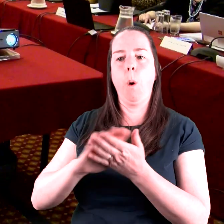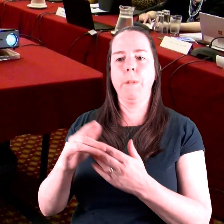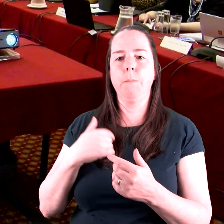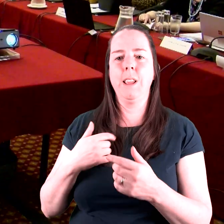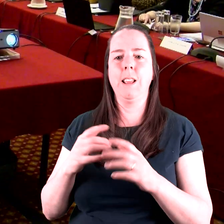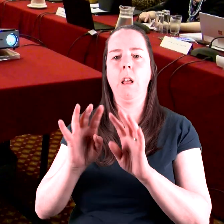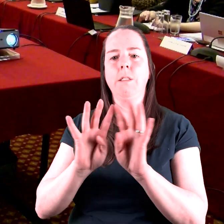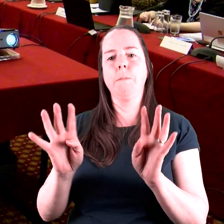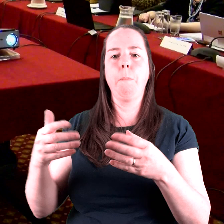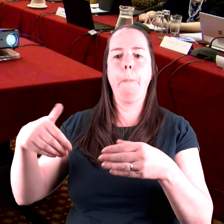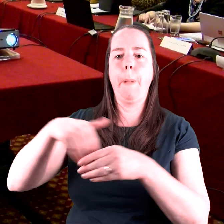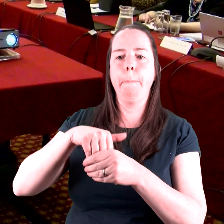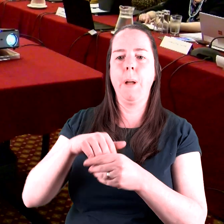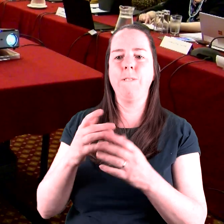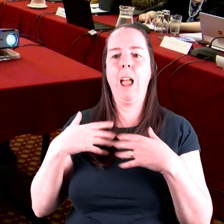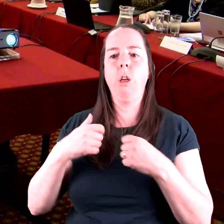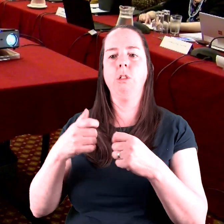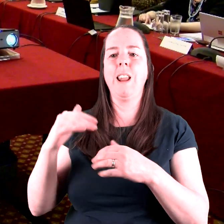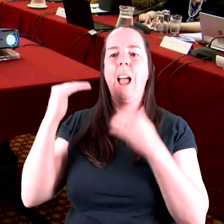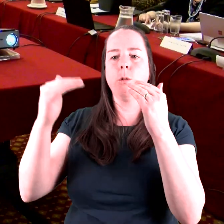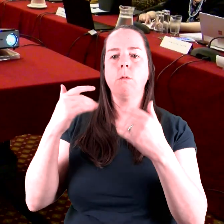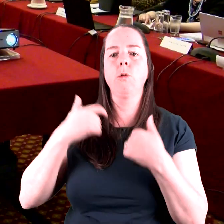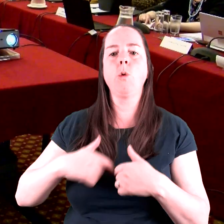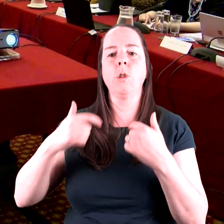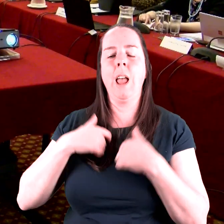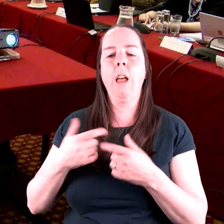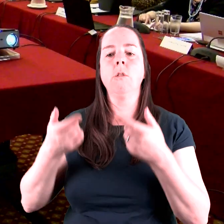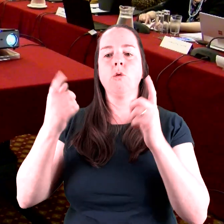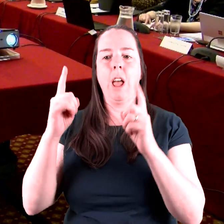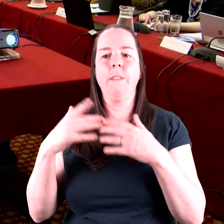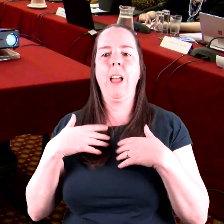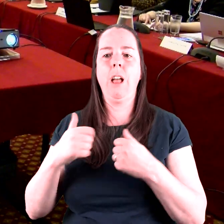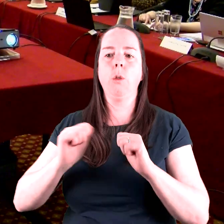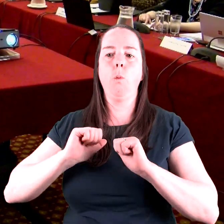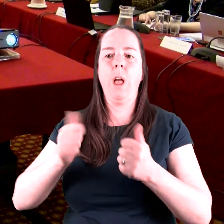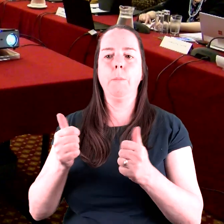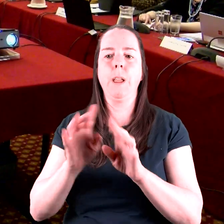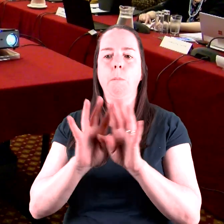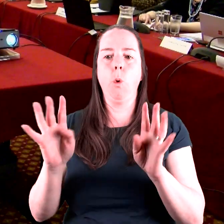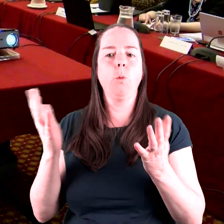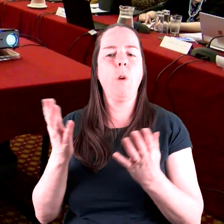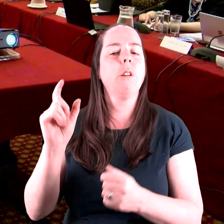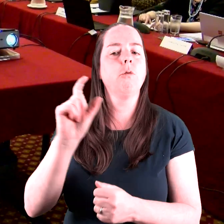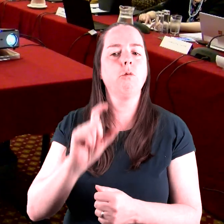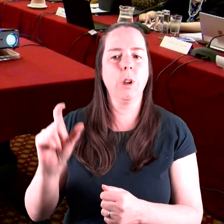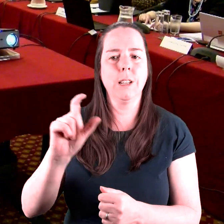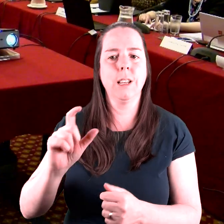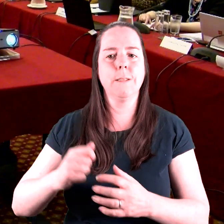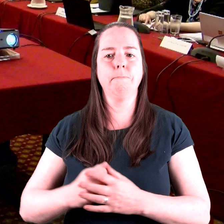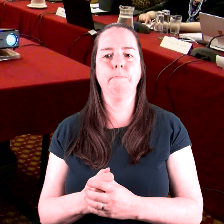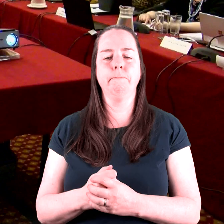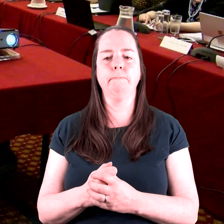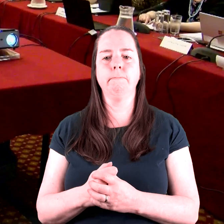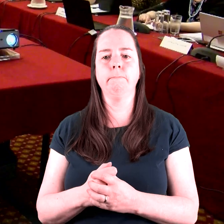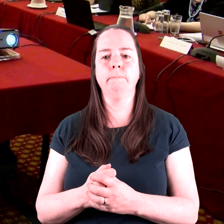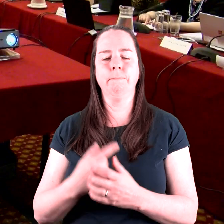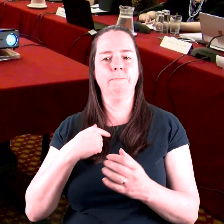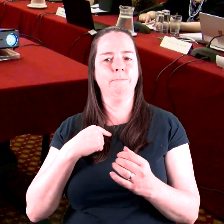Councillor Yvette Hopley. I'm the Cabinet Member for Health and Adult Social Care and Chair of the Health and Wellbeing Board in Croydon.